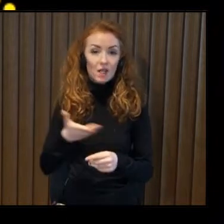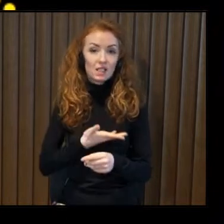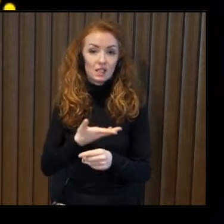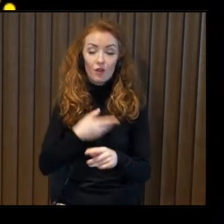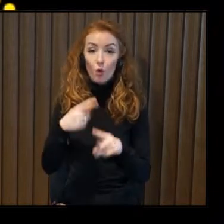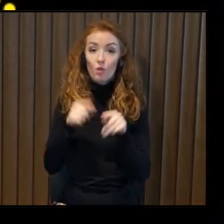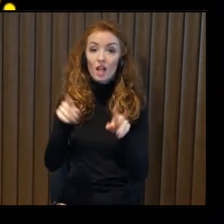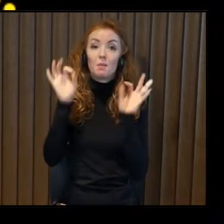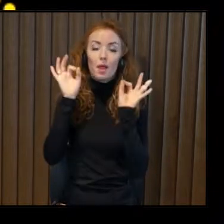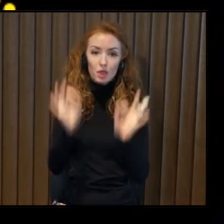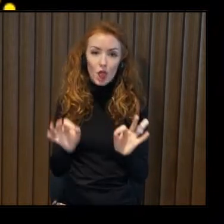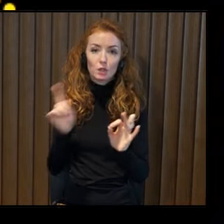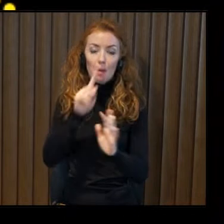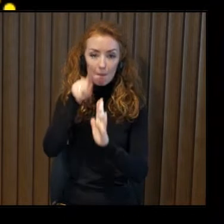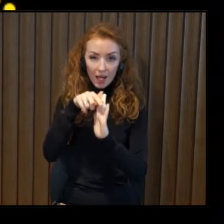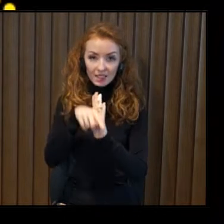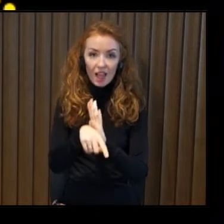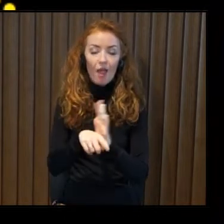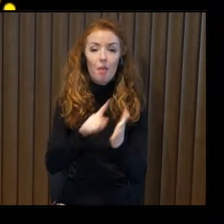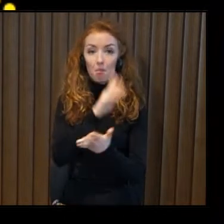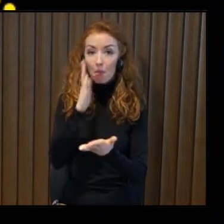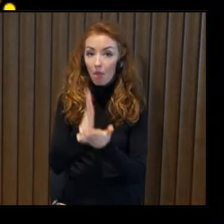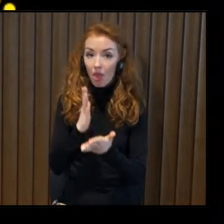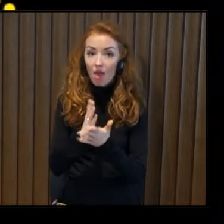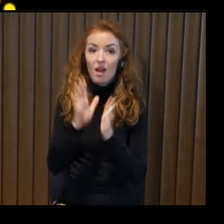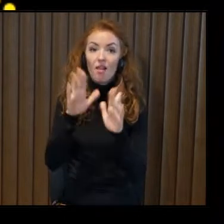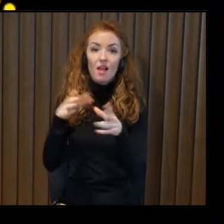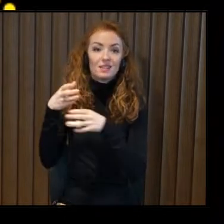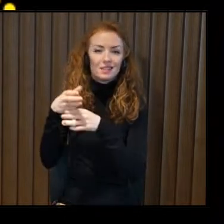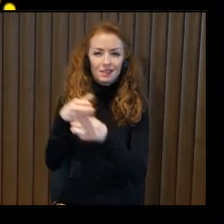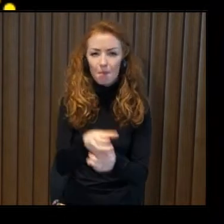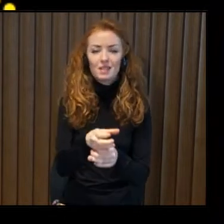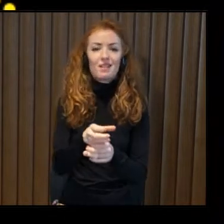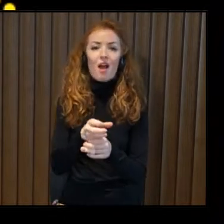to reducing inequality. And the one thing that I always kind of